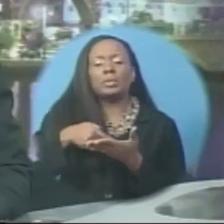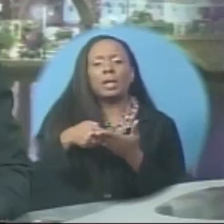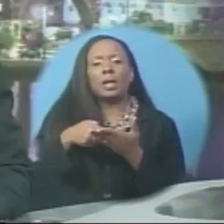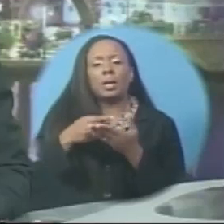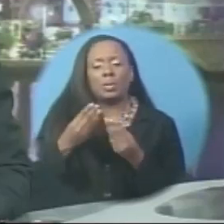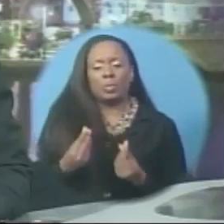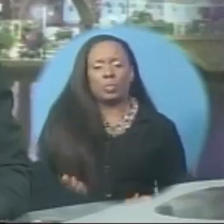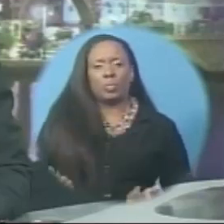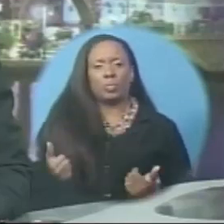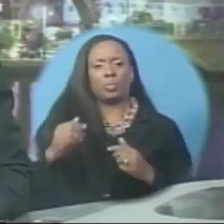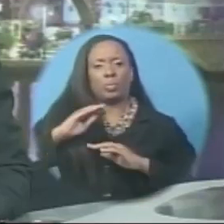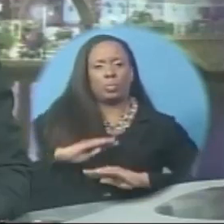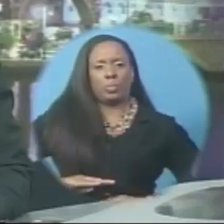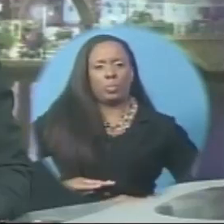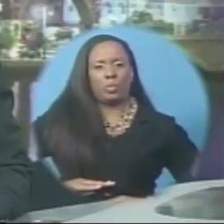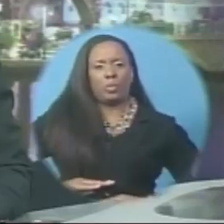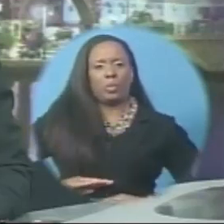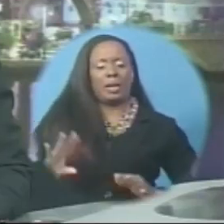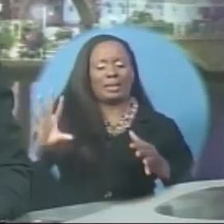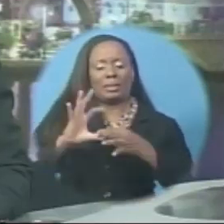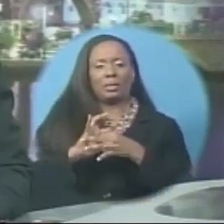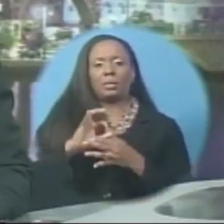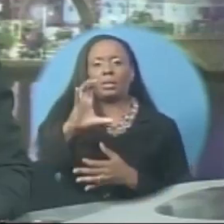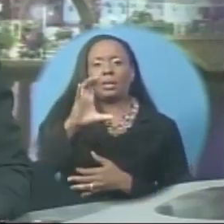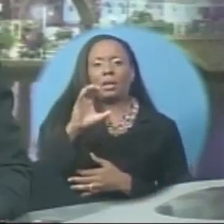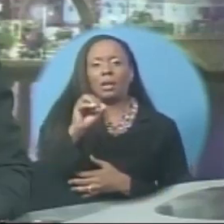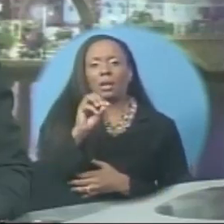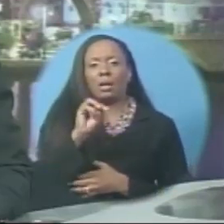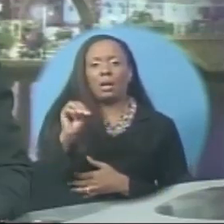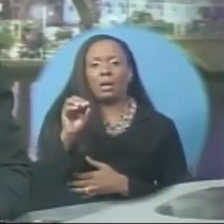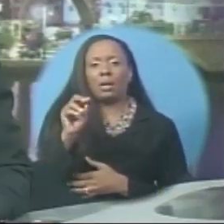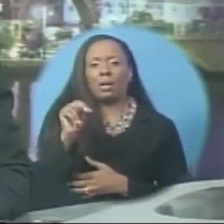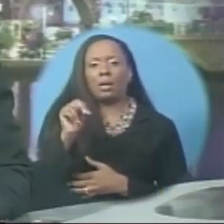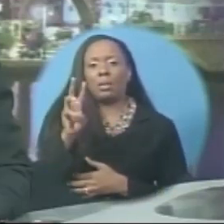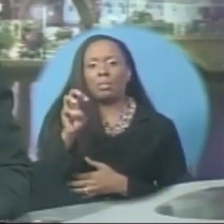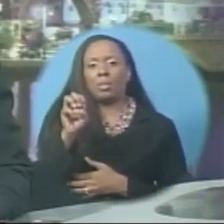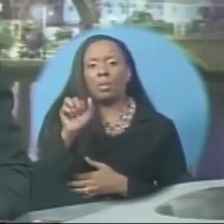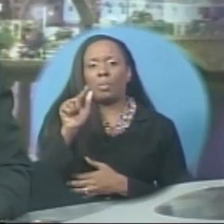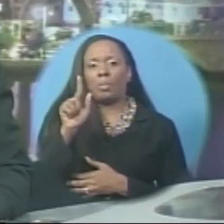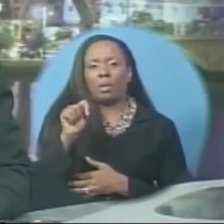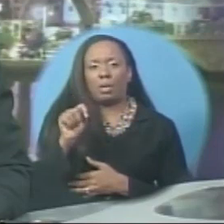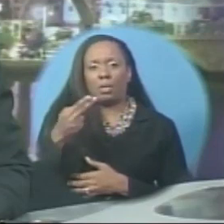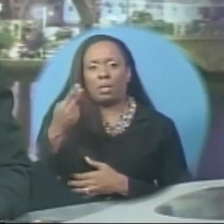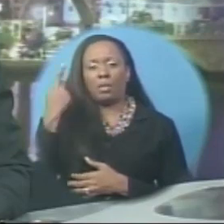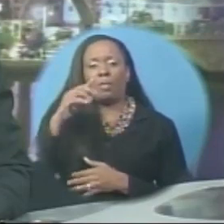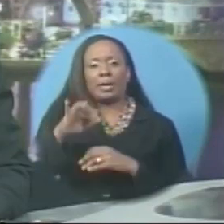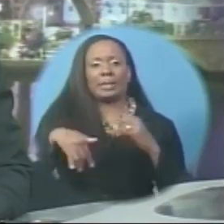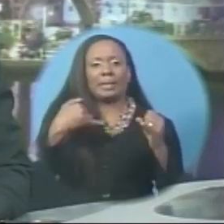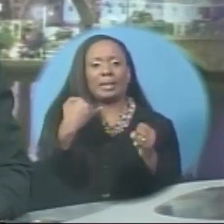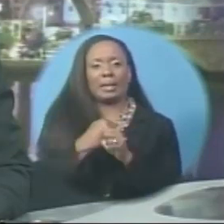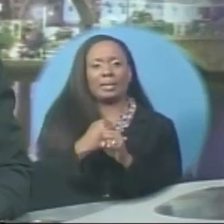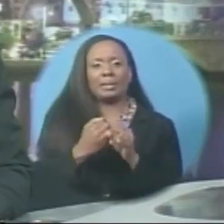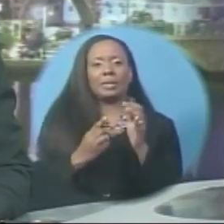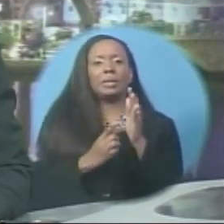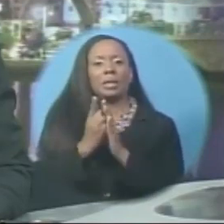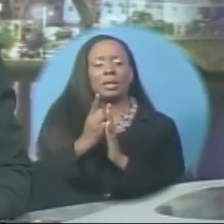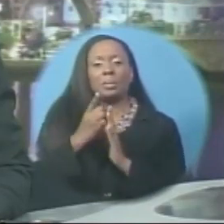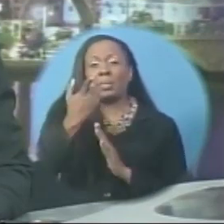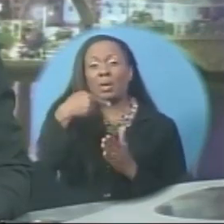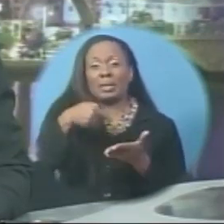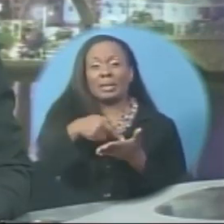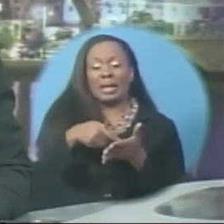the Commonwealth Debt Initiative from the British Government Department for International Development in relation to a debt left by the previous